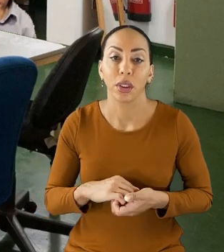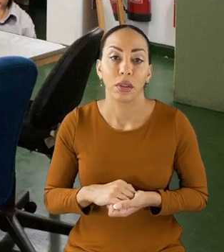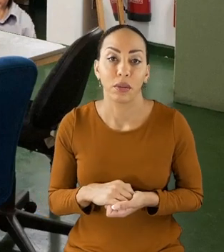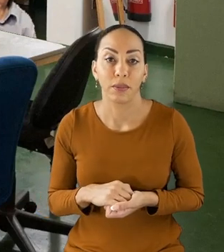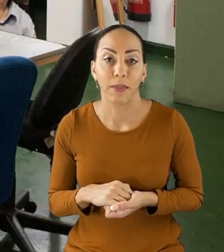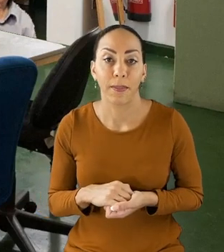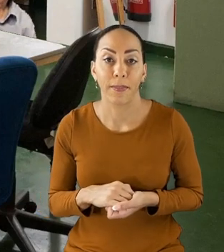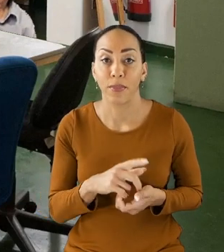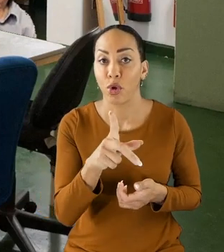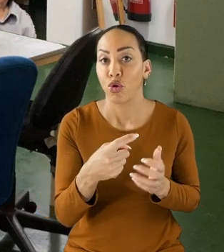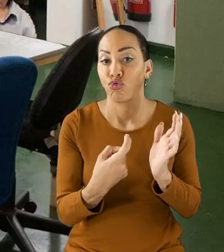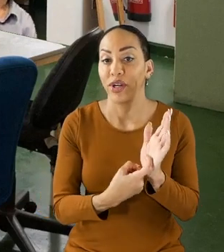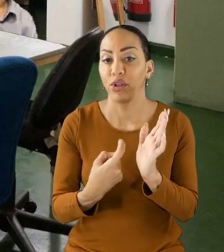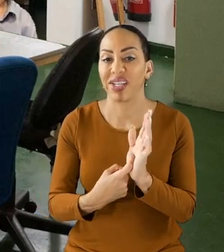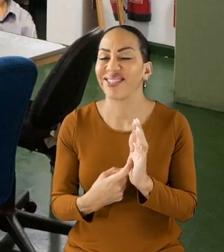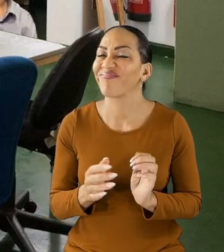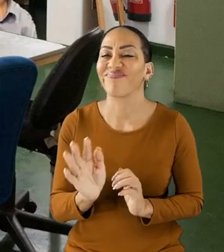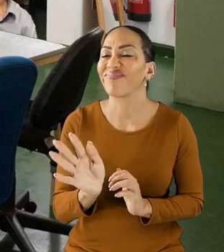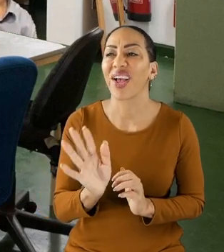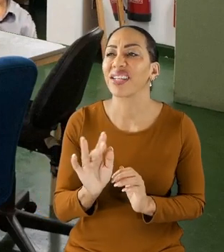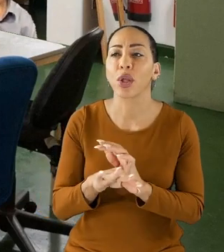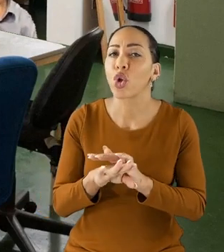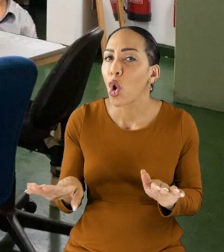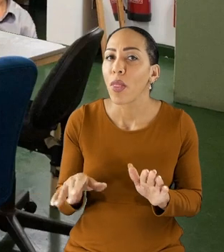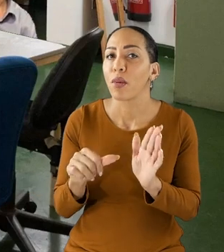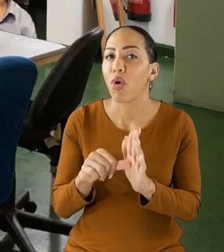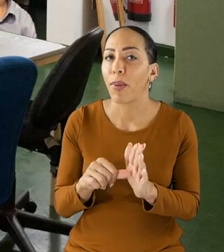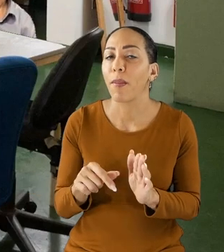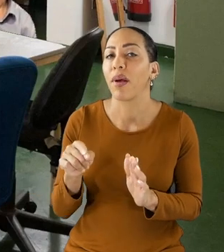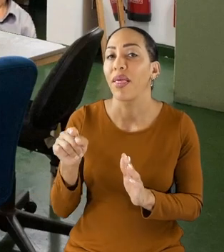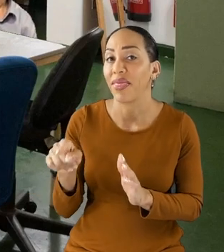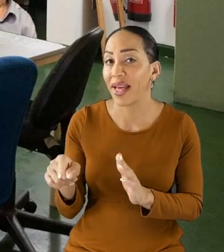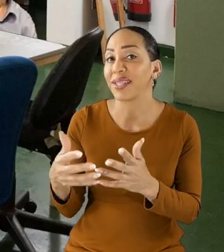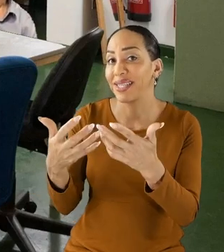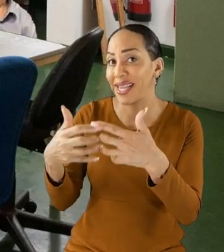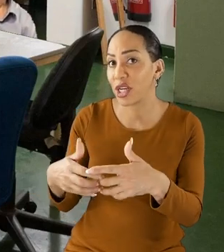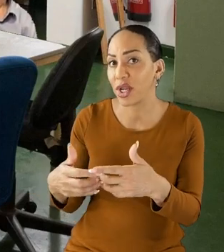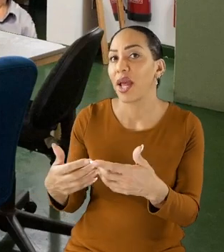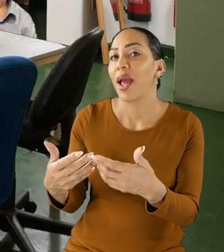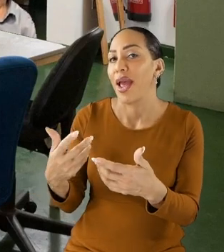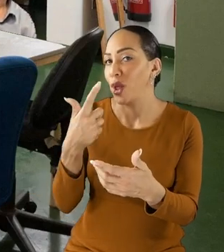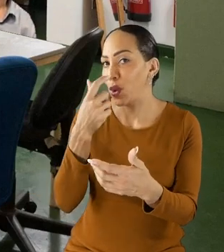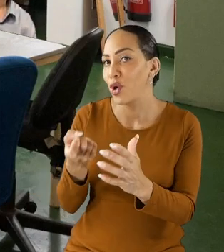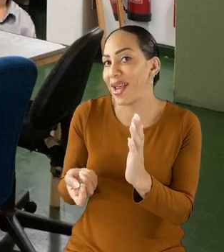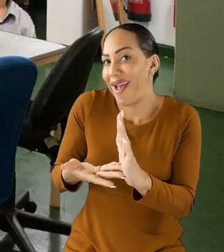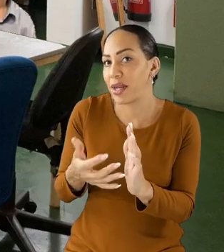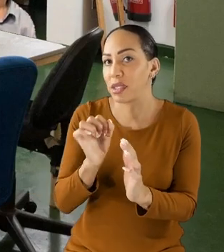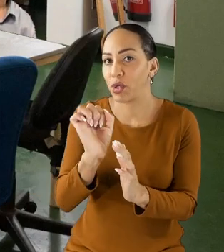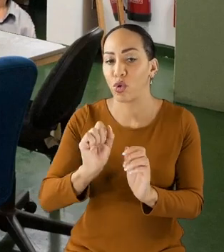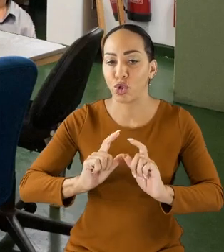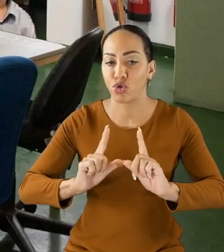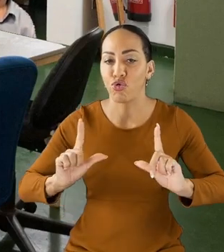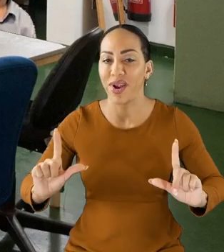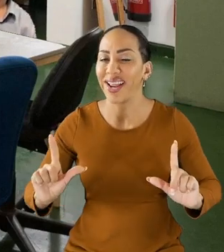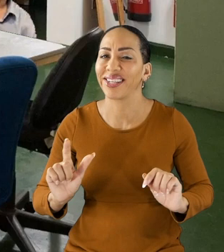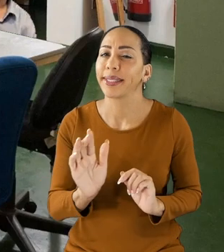translation. Dialogue translation. That's not really the problem. I think there is a technology that people can add that to their